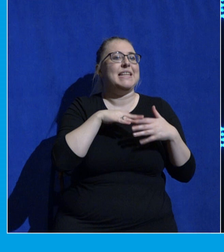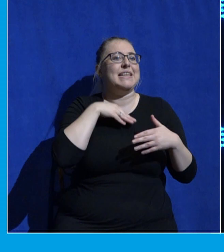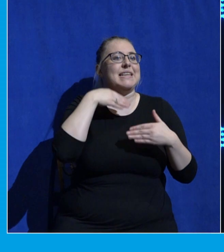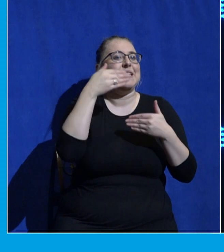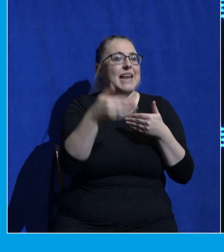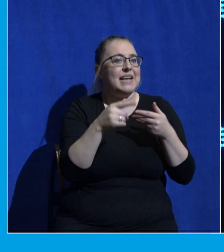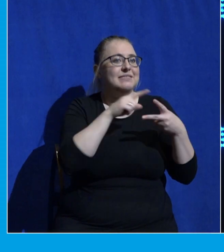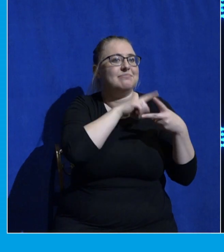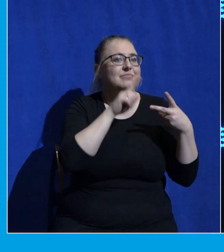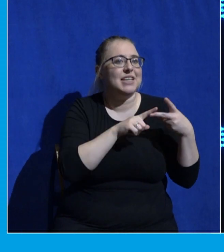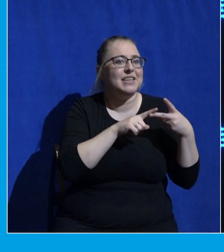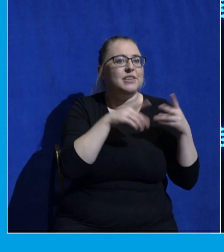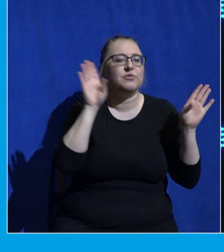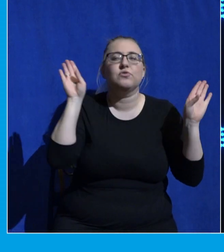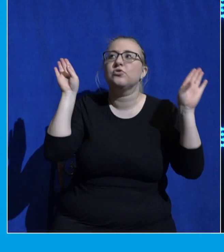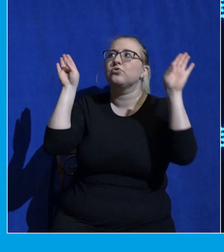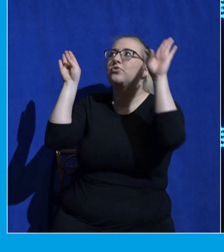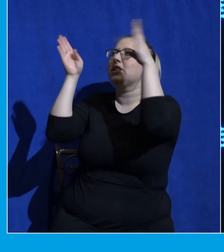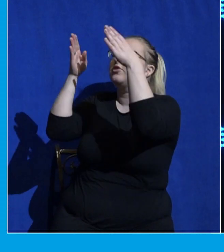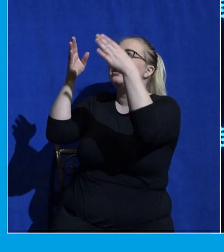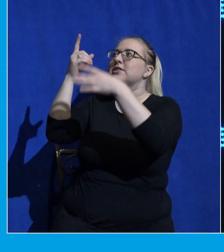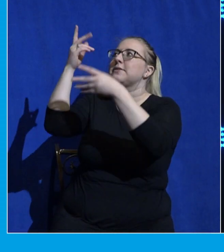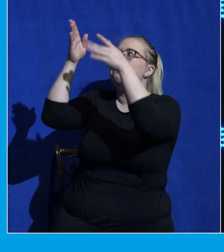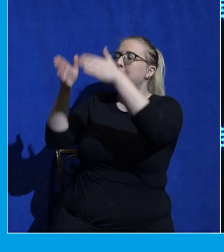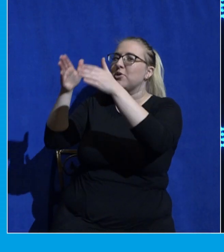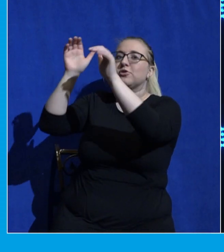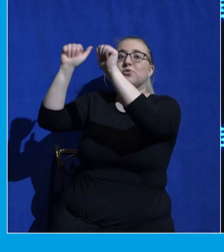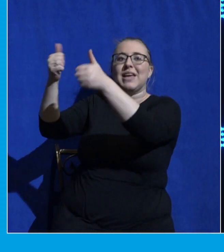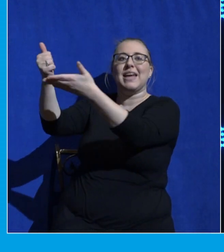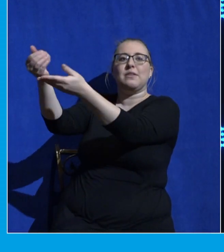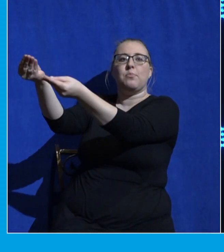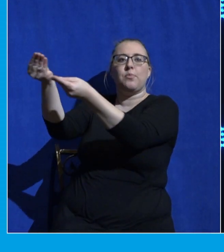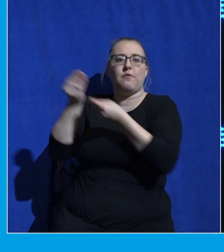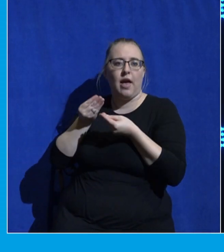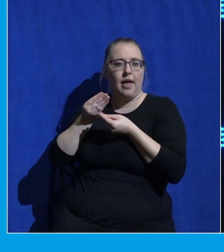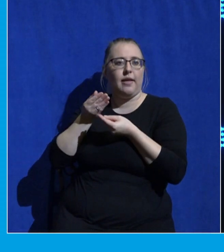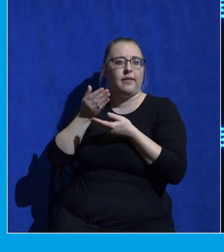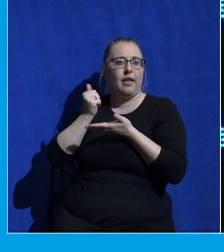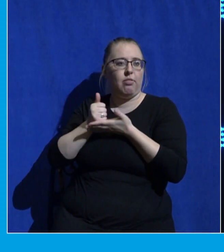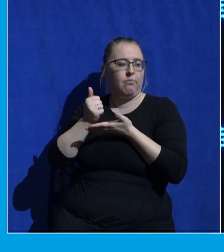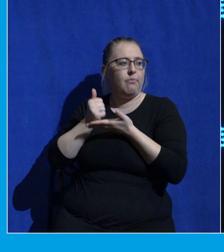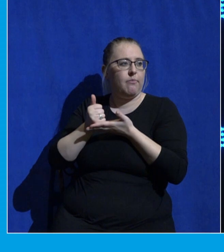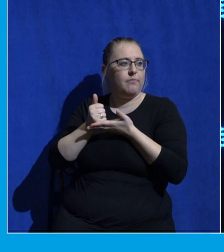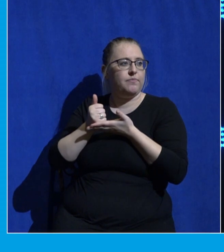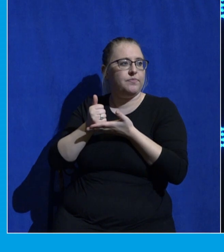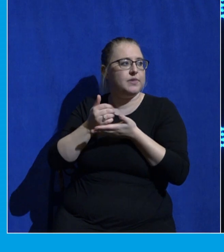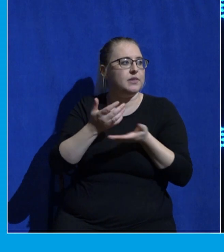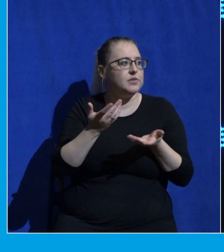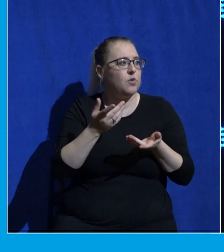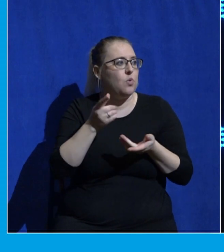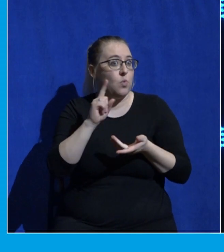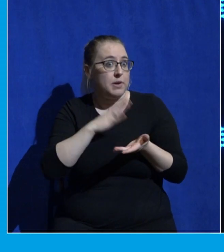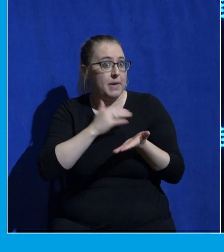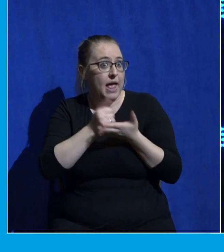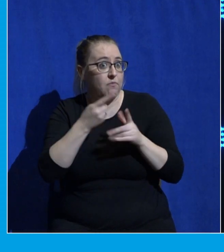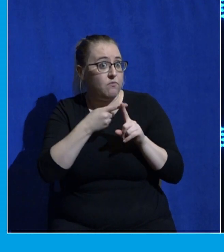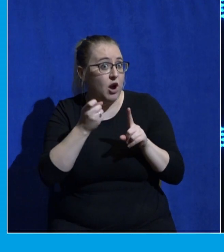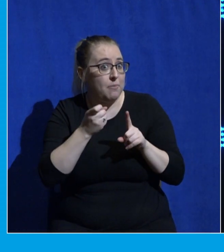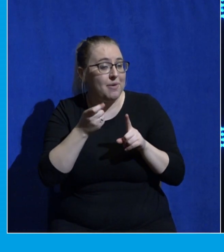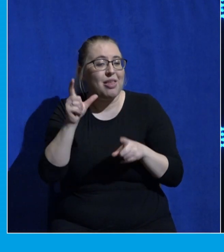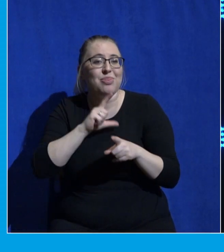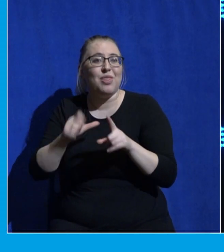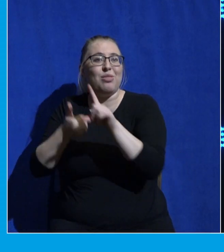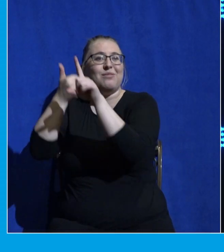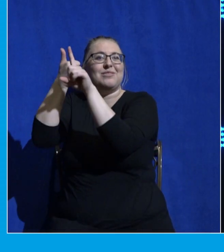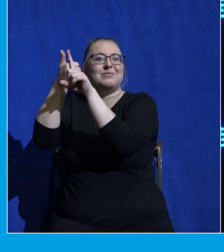the one that can provide the help that you need. Amen. Where does my help come from? My help comes from the Lord who made heaven